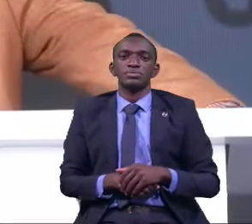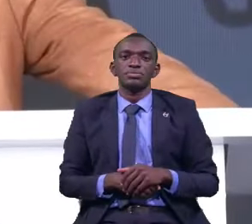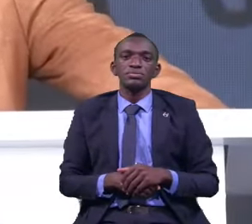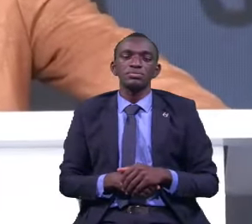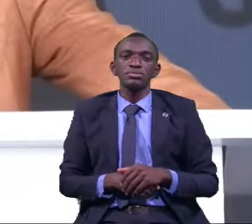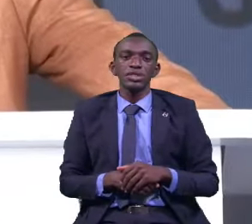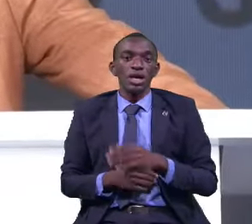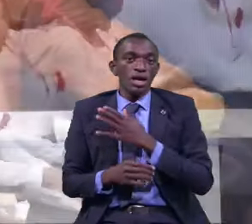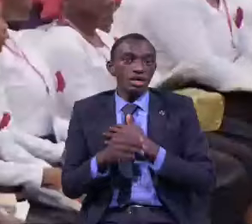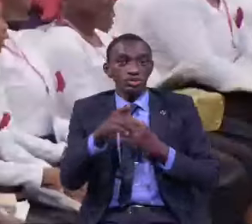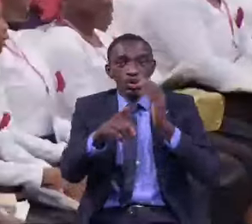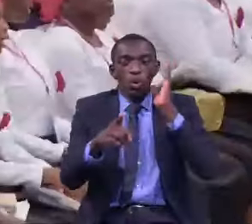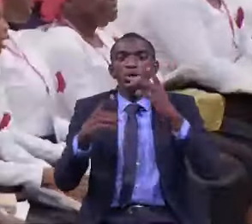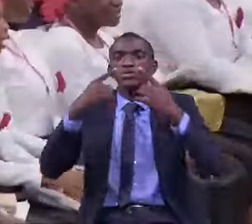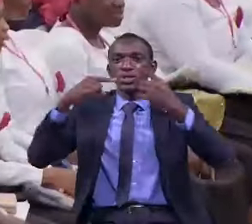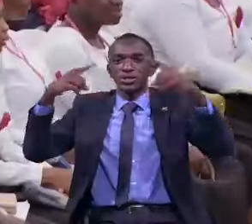And you will succeed.